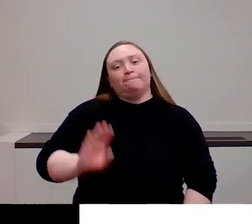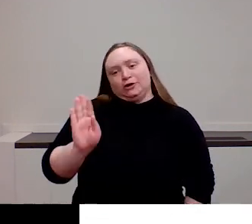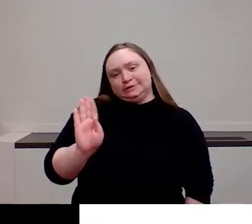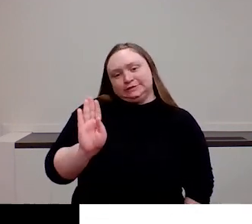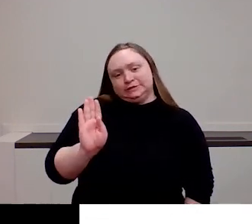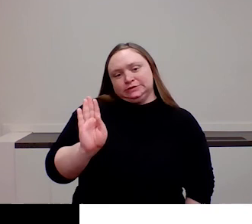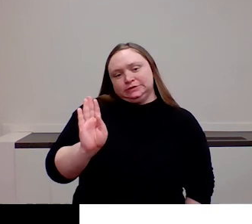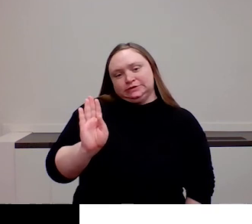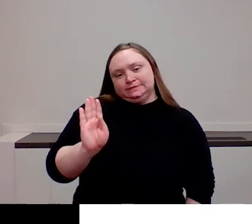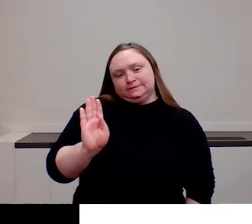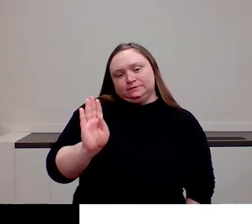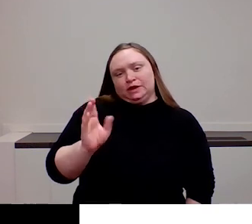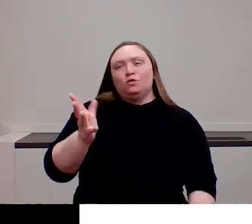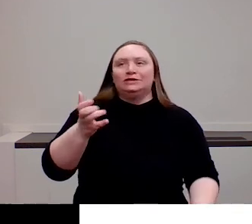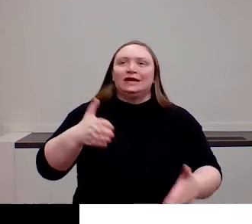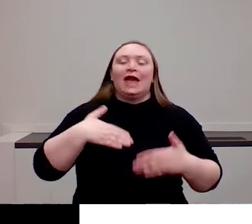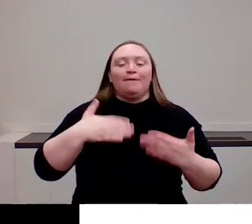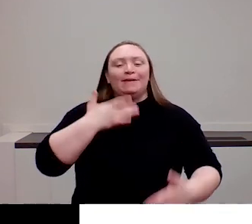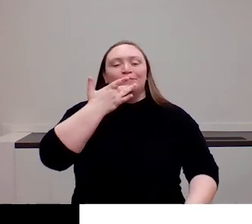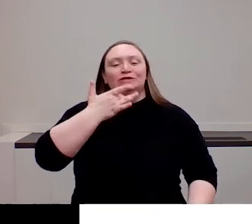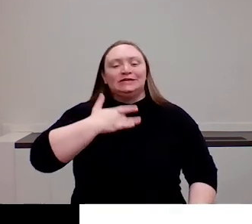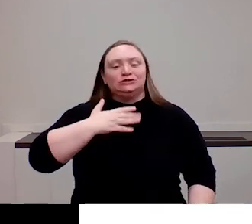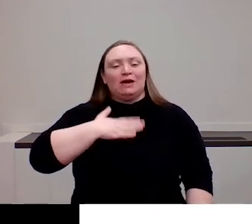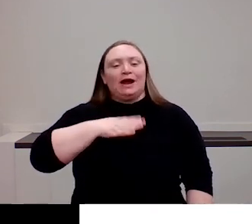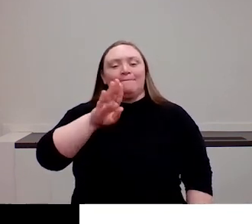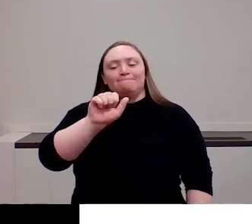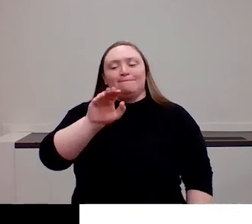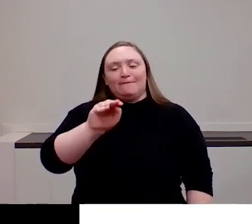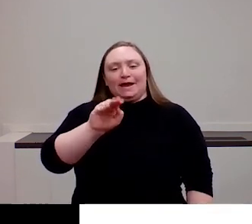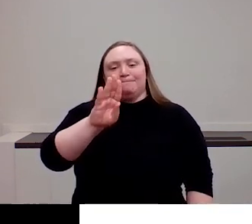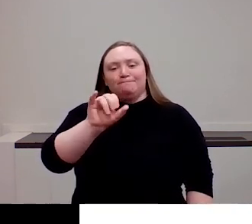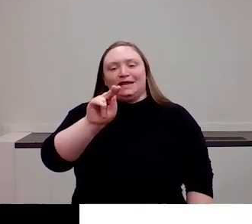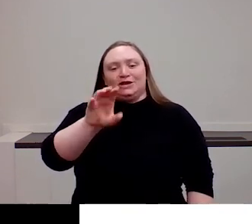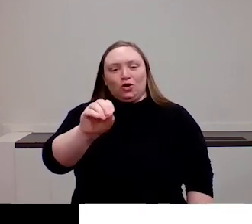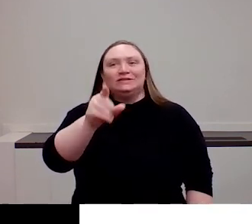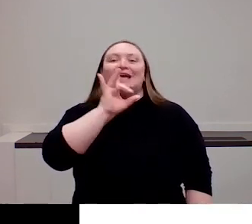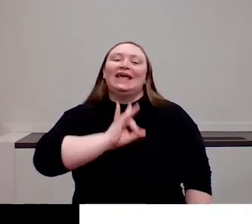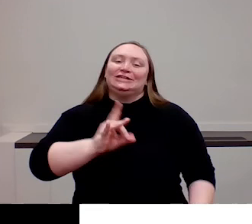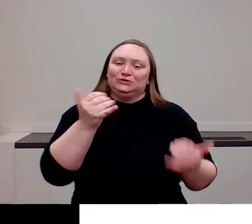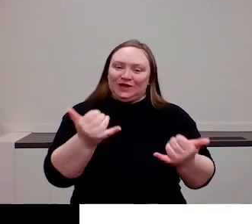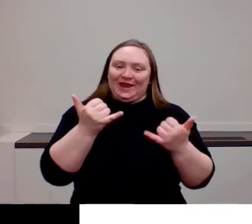Ms. Barnes. I just want to say happy birthday to my Bambino. He's turning 8 today.